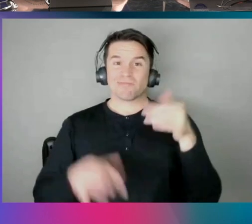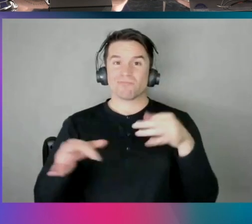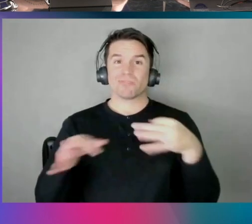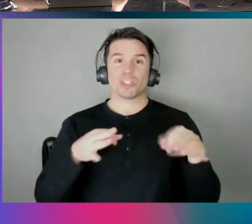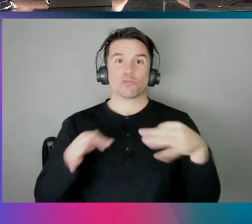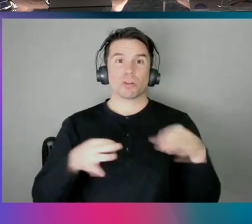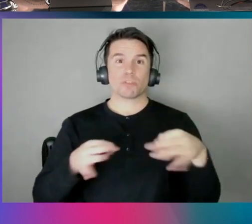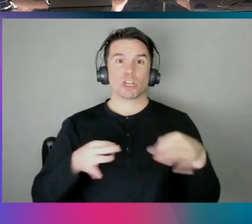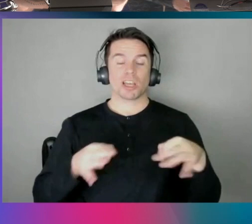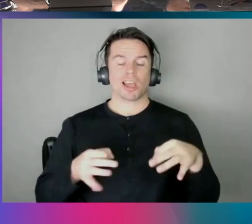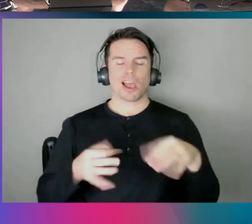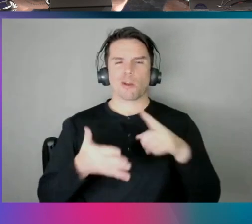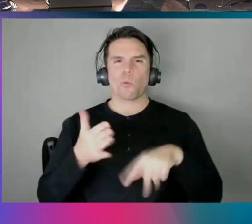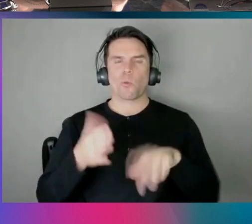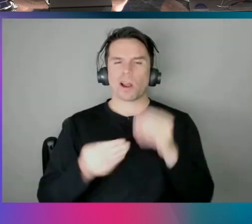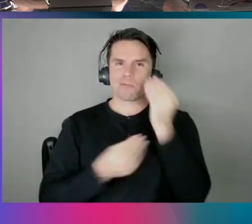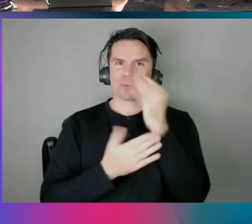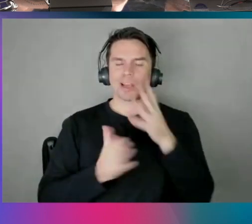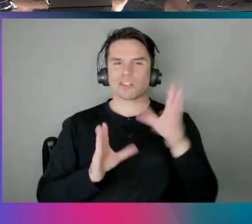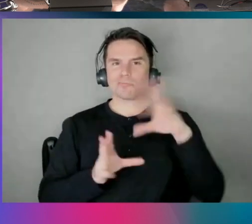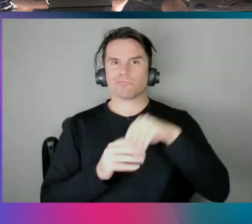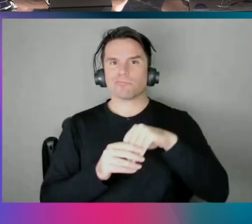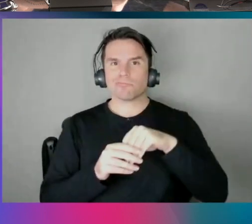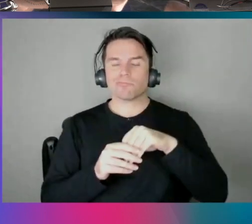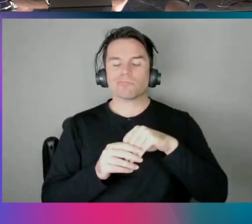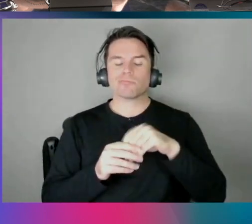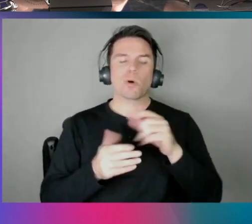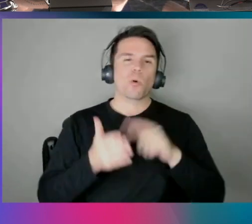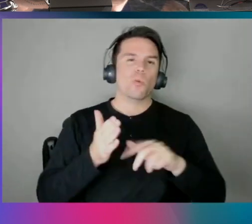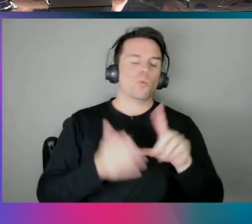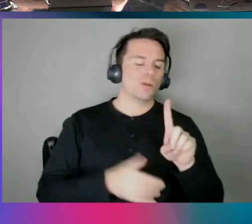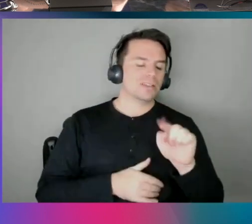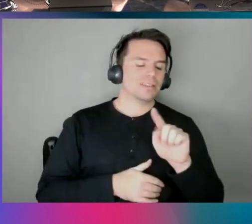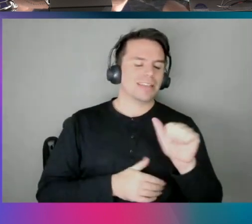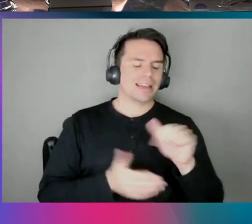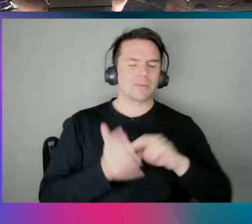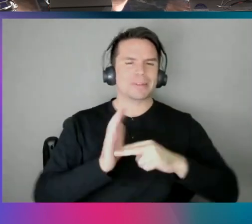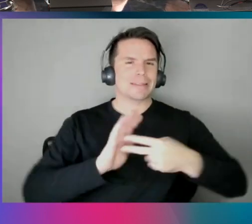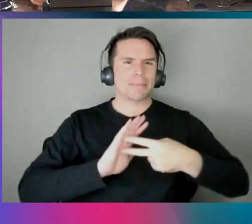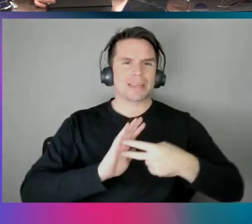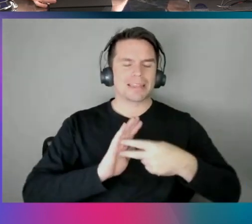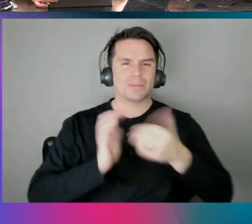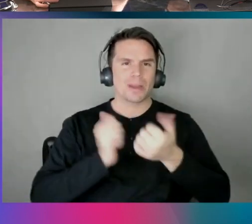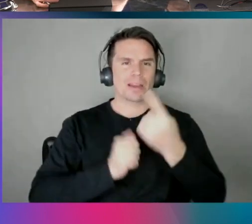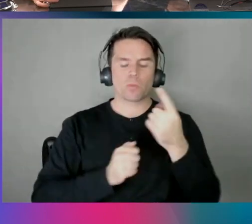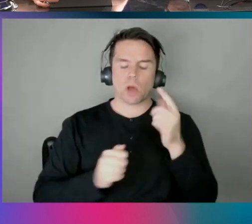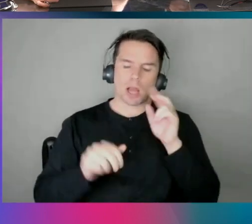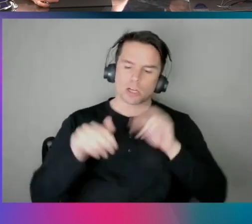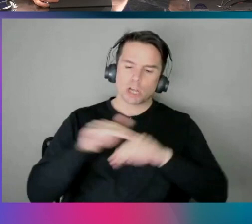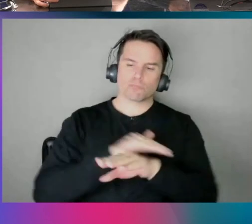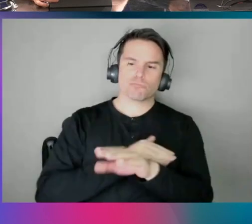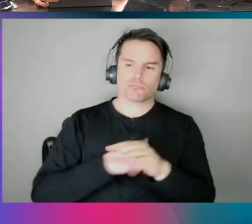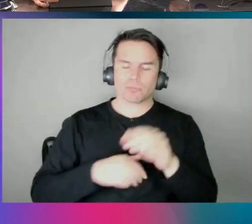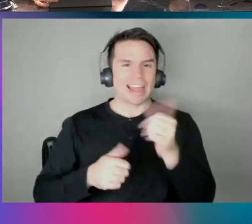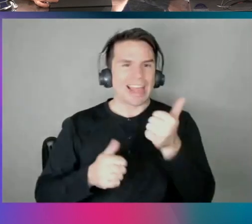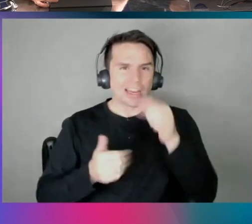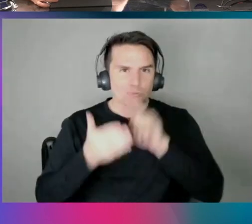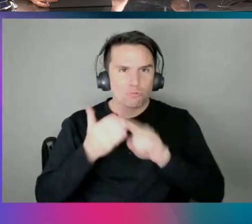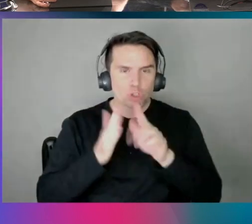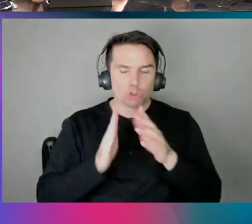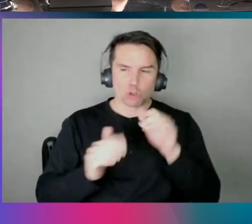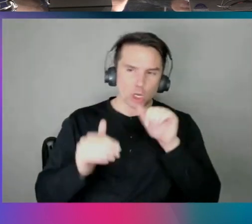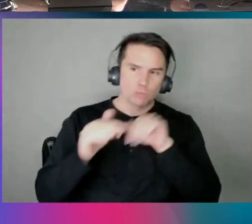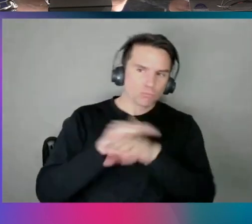what information is here, what does the data mean, right? Yeah. So that anyone can come, any researcher can come and start